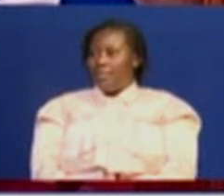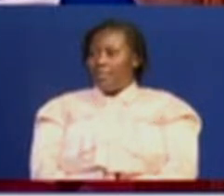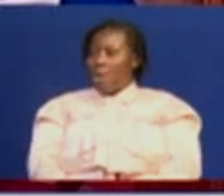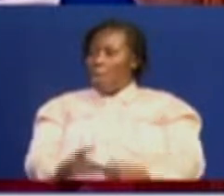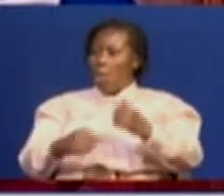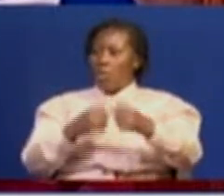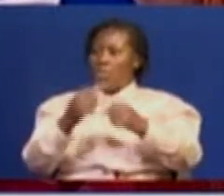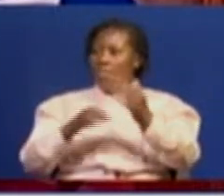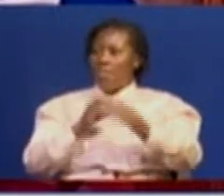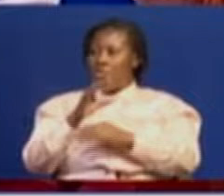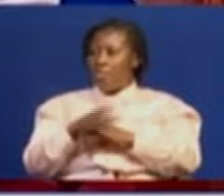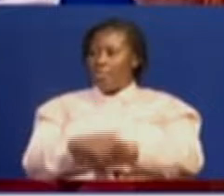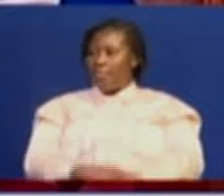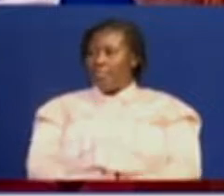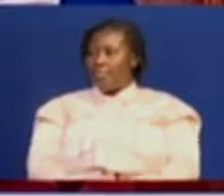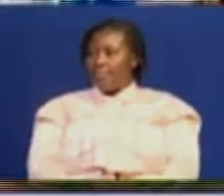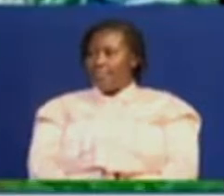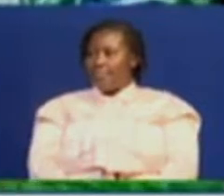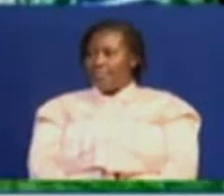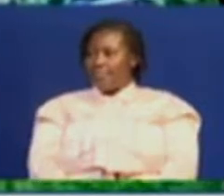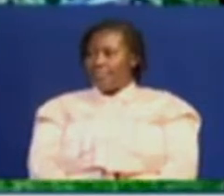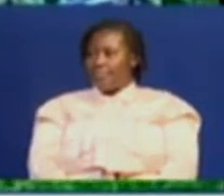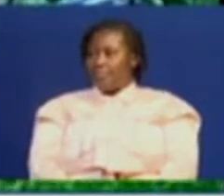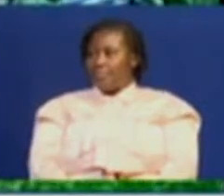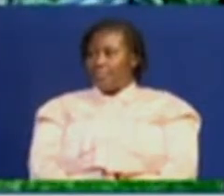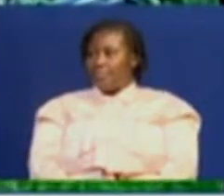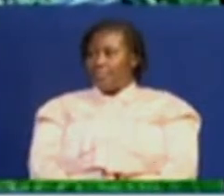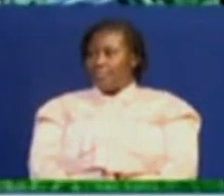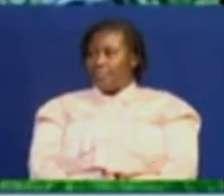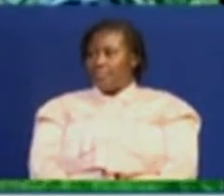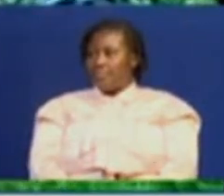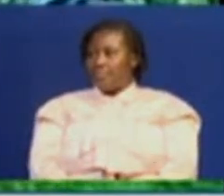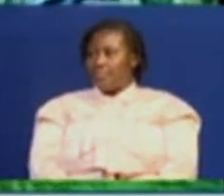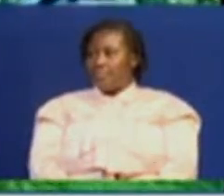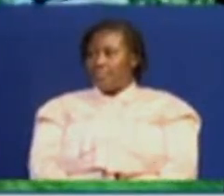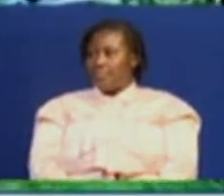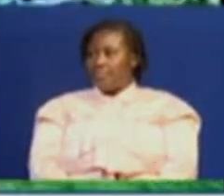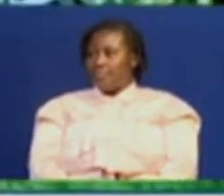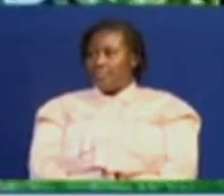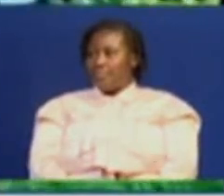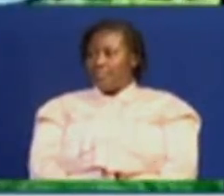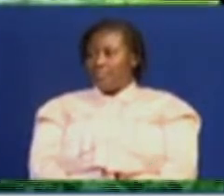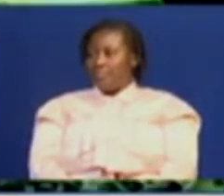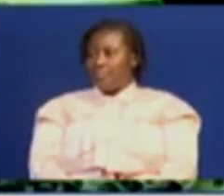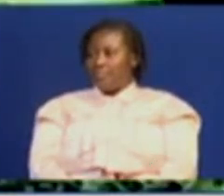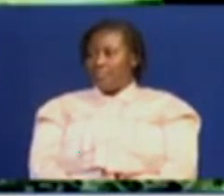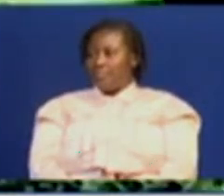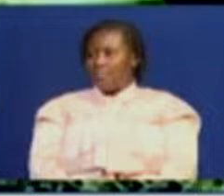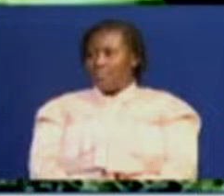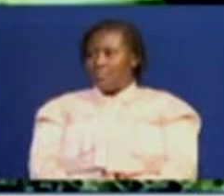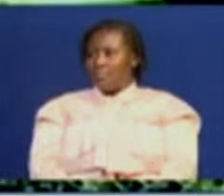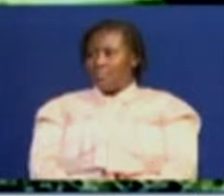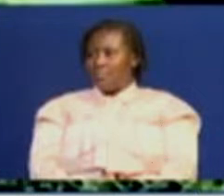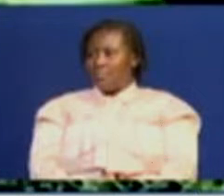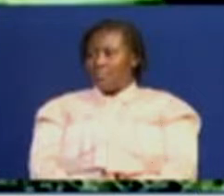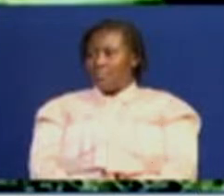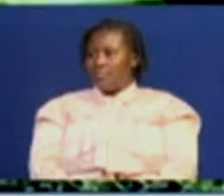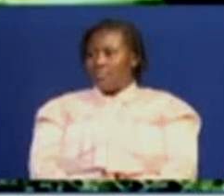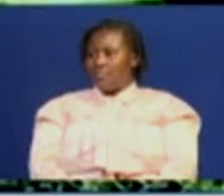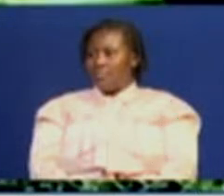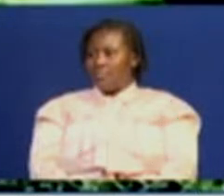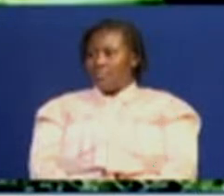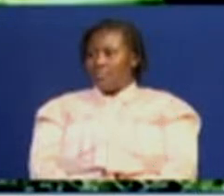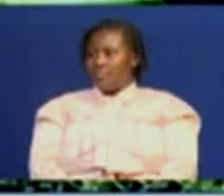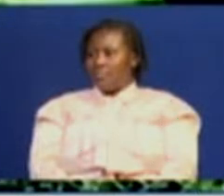keep playing the video. Aleta bangi babero barabate na kadhalika kulita nguge. Kawira Mwangaza